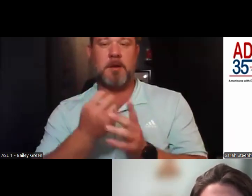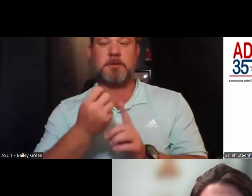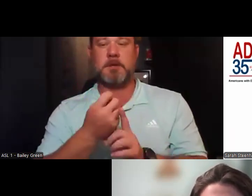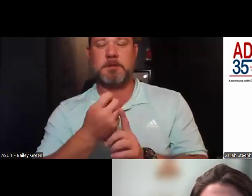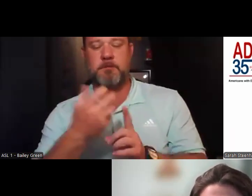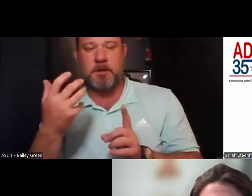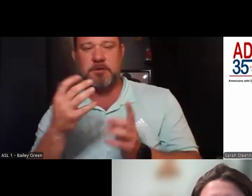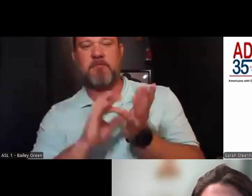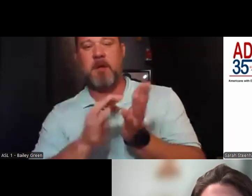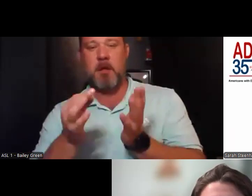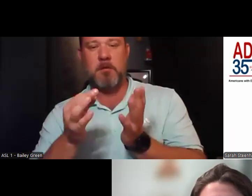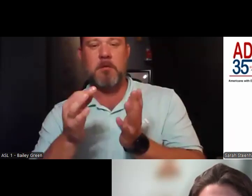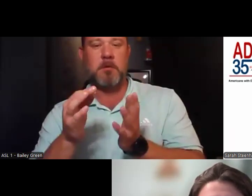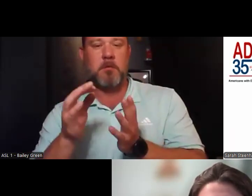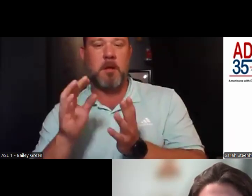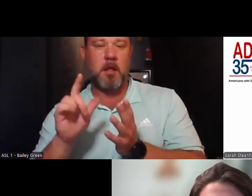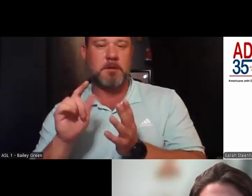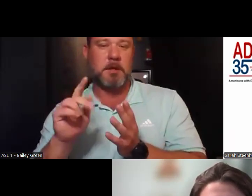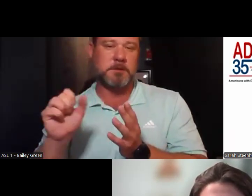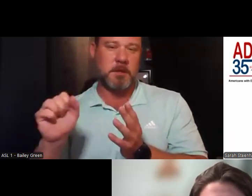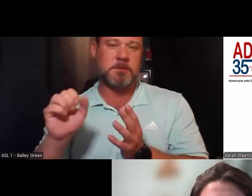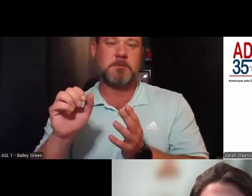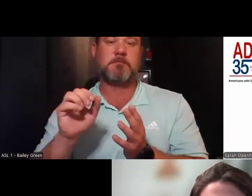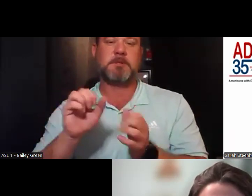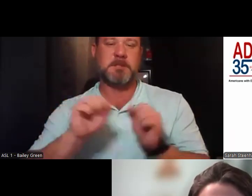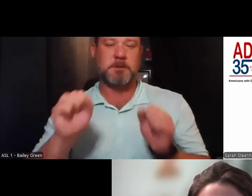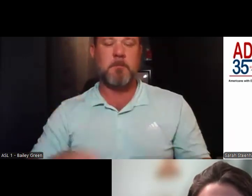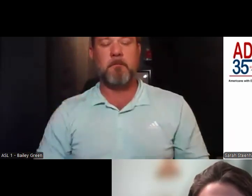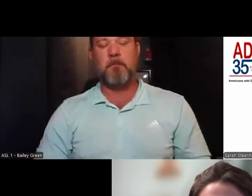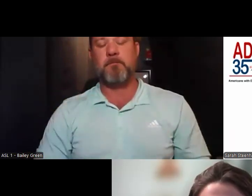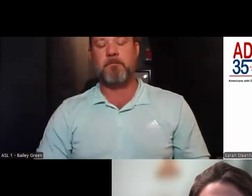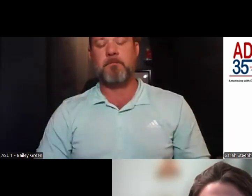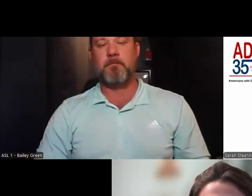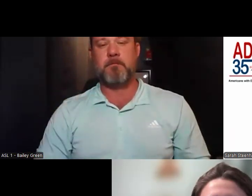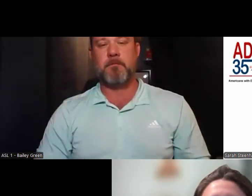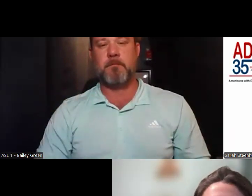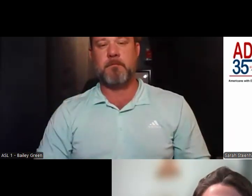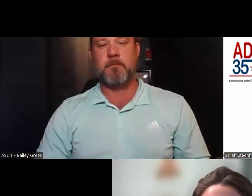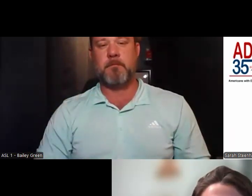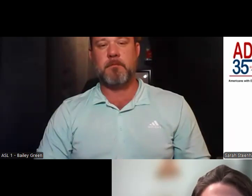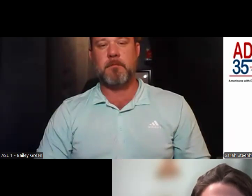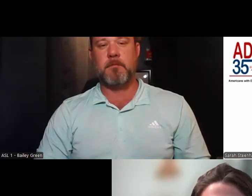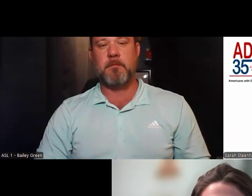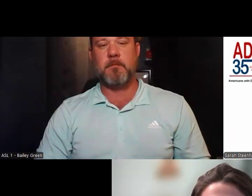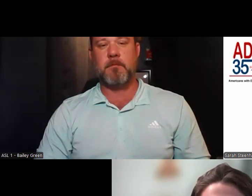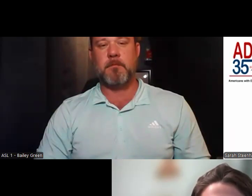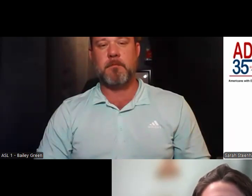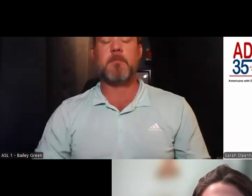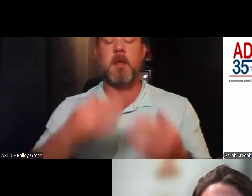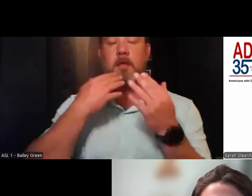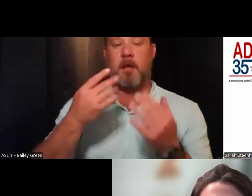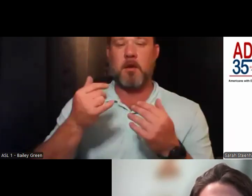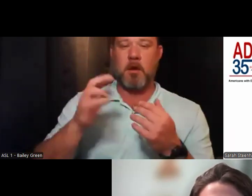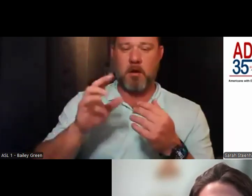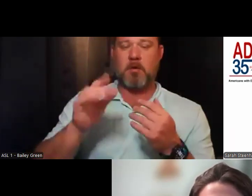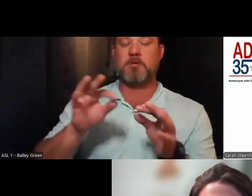our Medi-Cal LTSS system? So stop there. Well, thank you so much, Hagar. Those are such important considerations, and I think